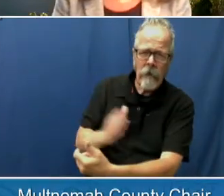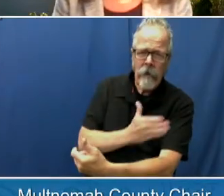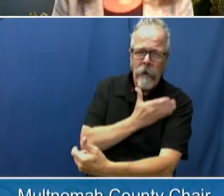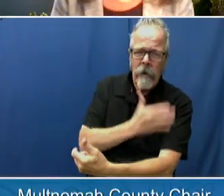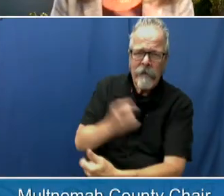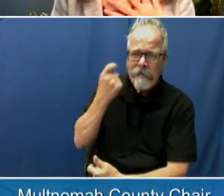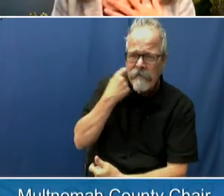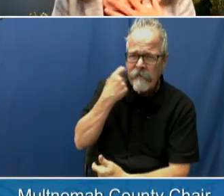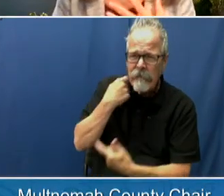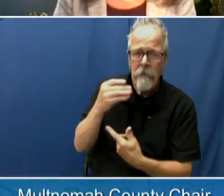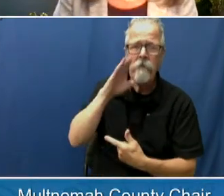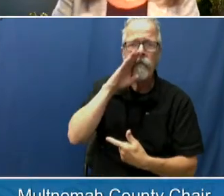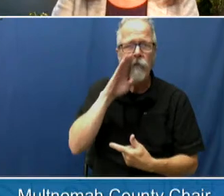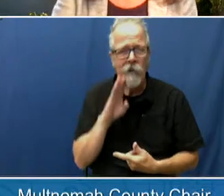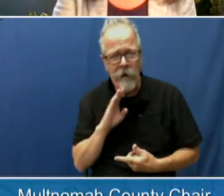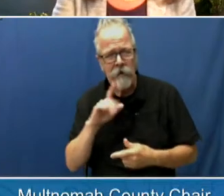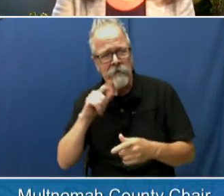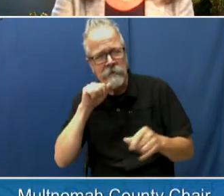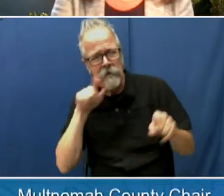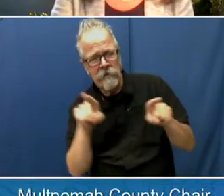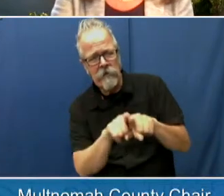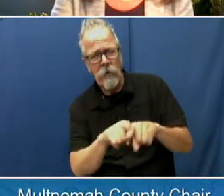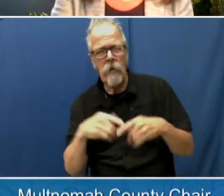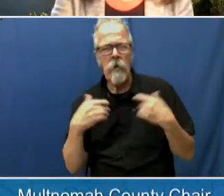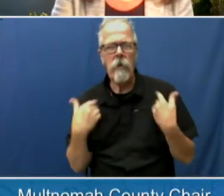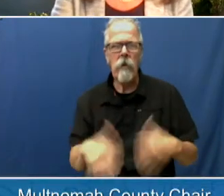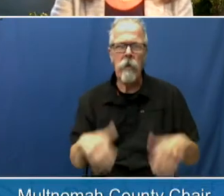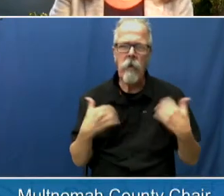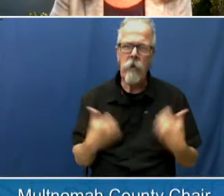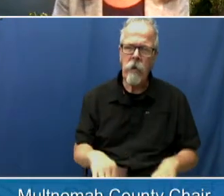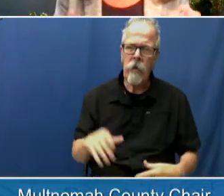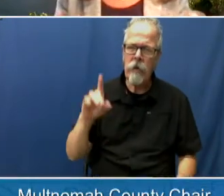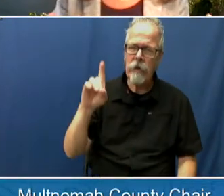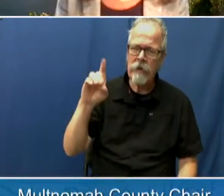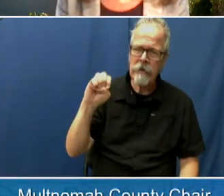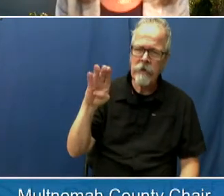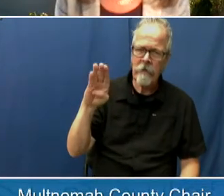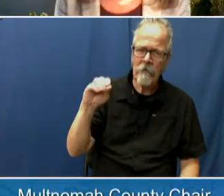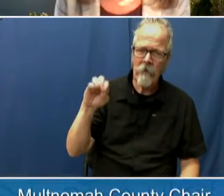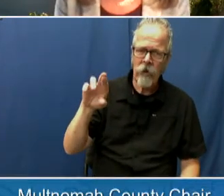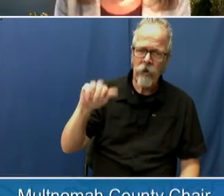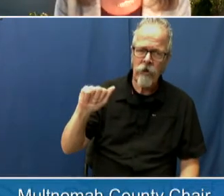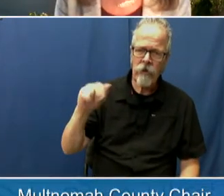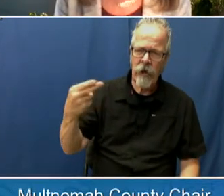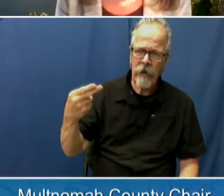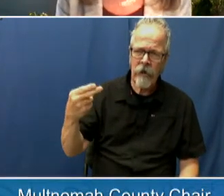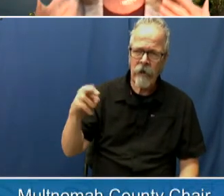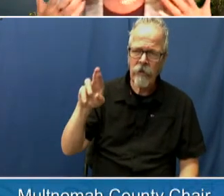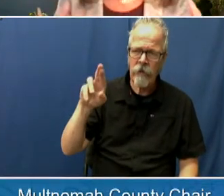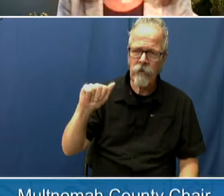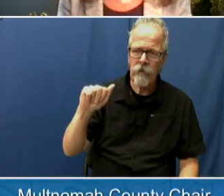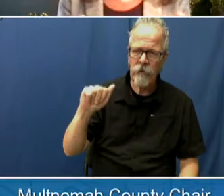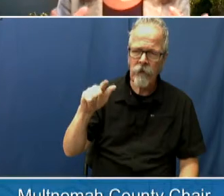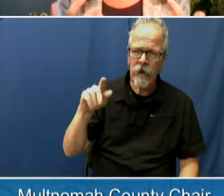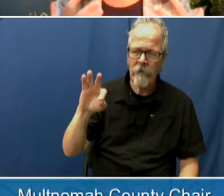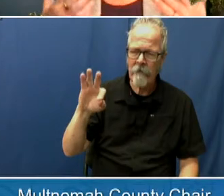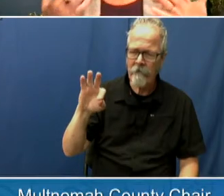you. I'm Deborah Kafouri. I'm your Multnomah County Chair. And I know that it's nothing new to say that